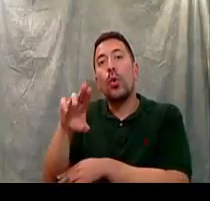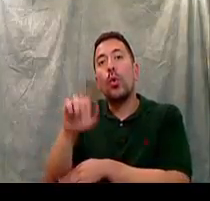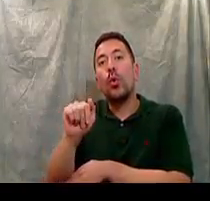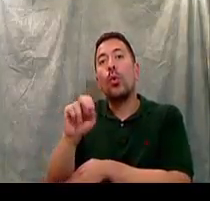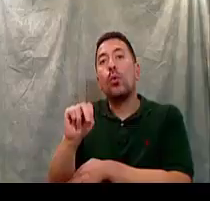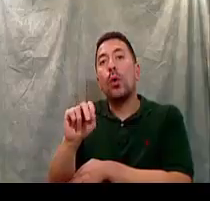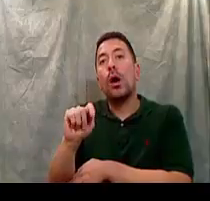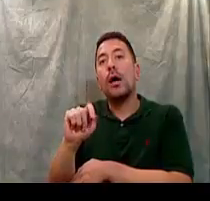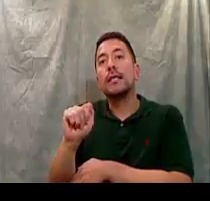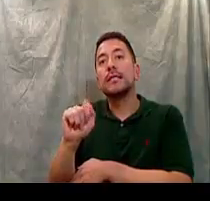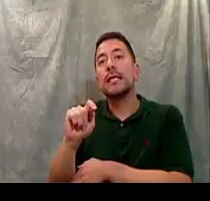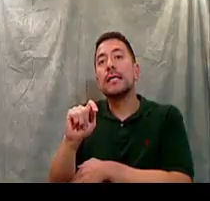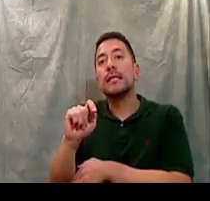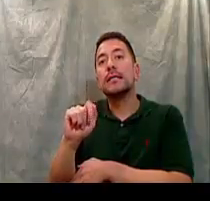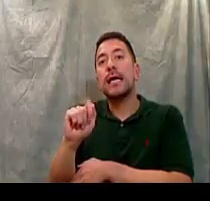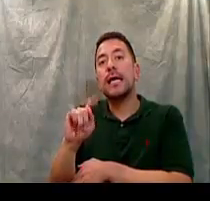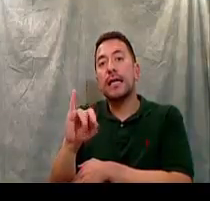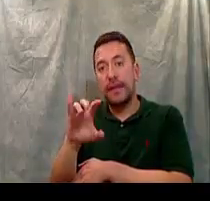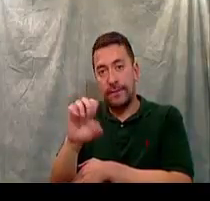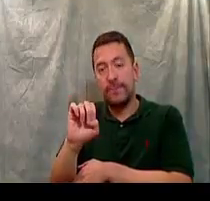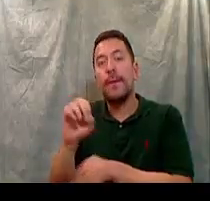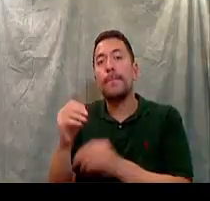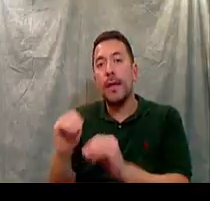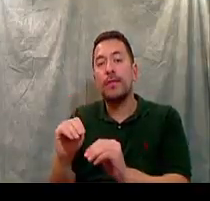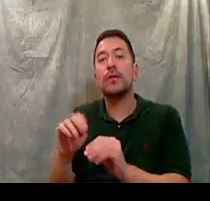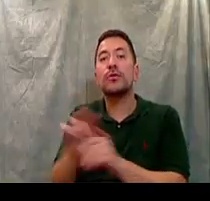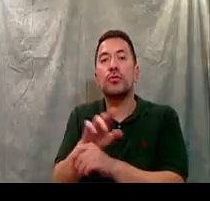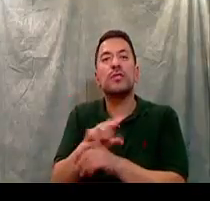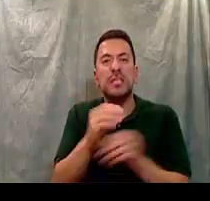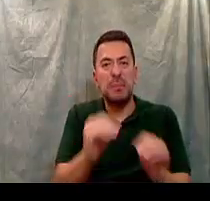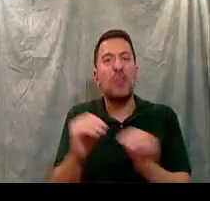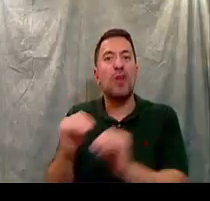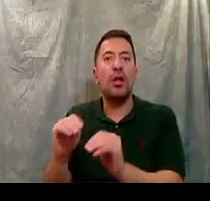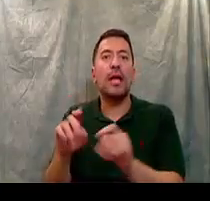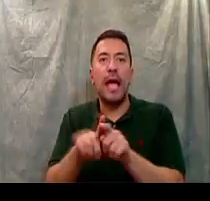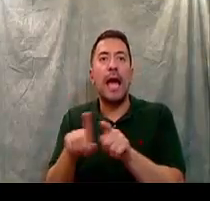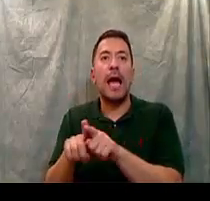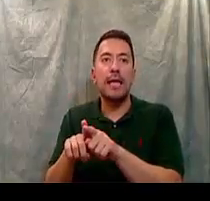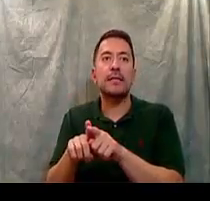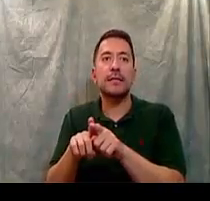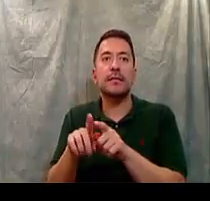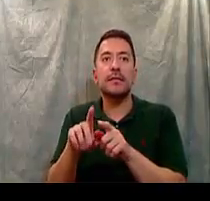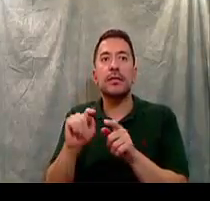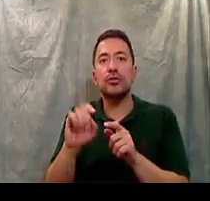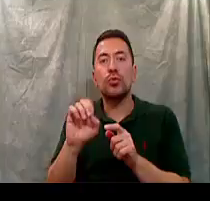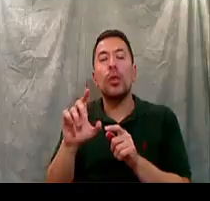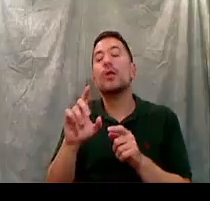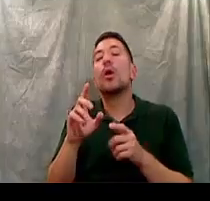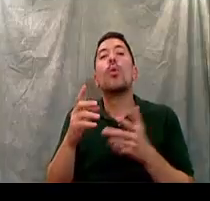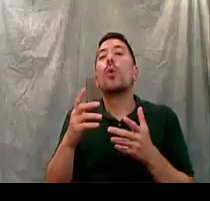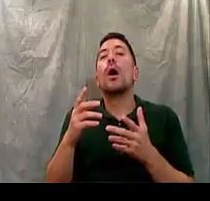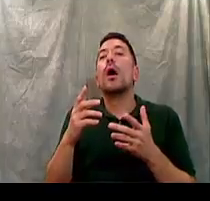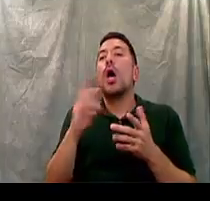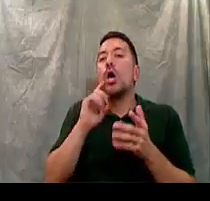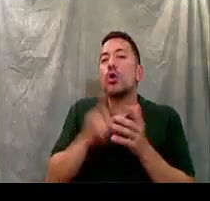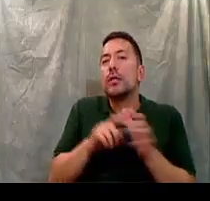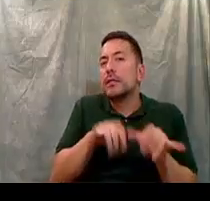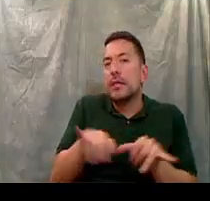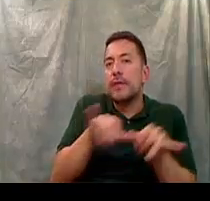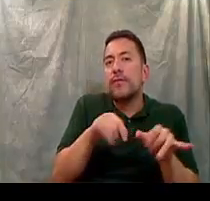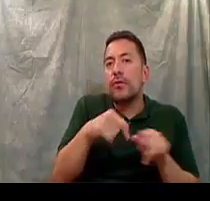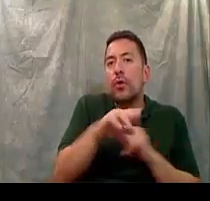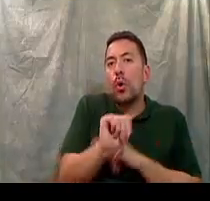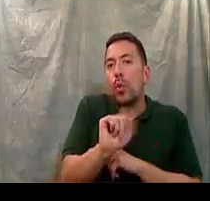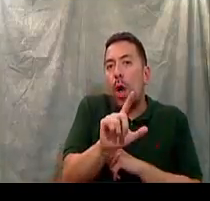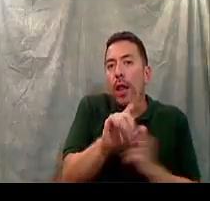that discussion or use the methodology as a framing tool. What were some of the trends that emerged amongst the qualitative studies? What were some